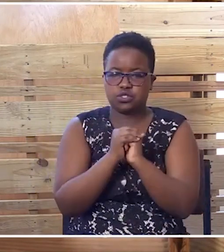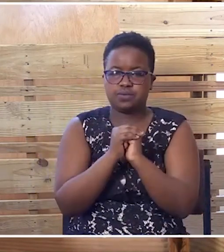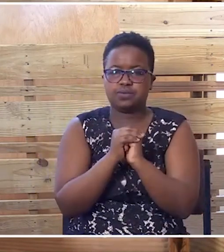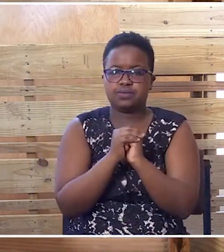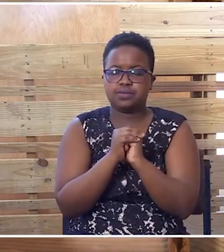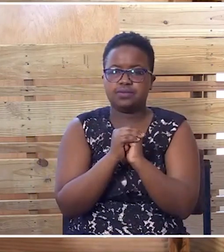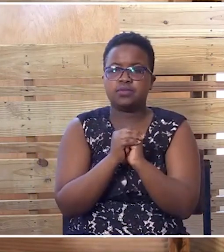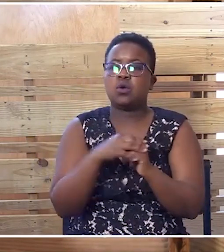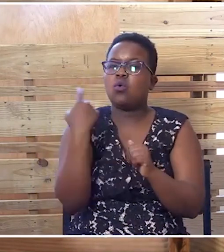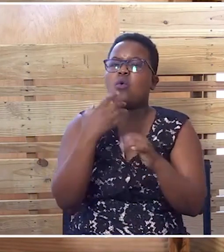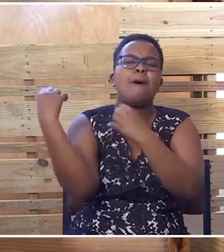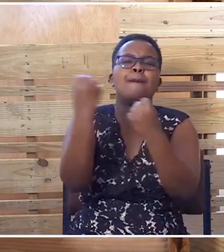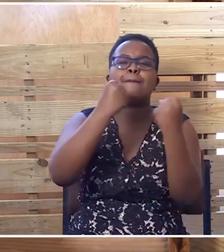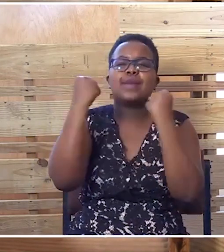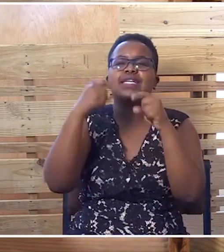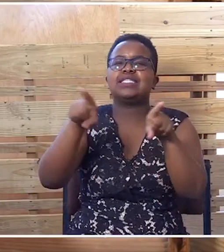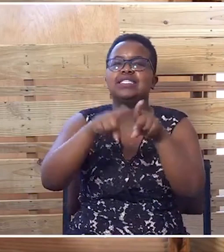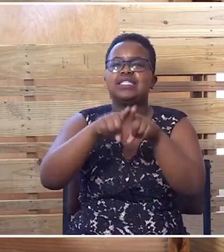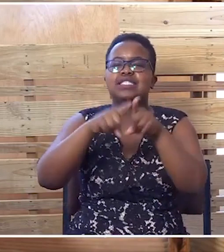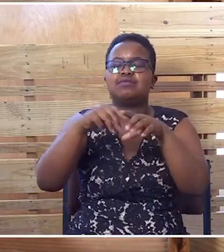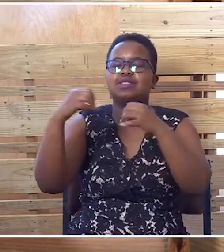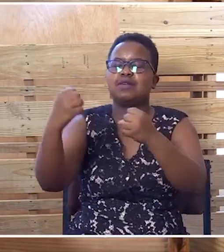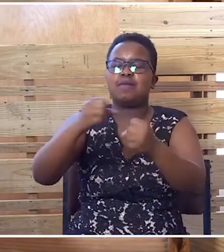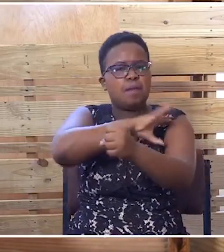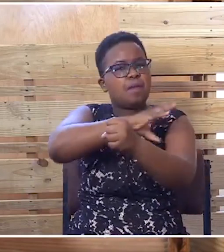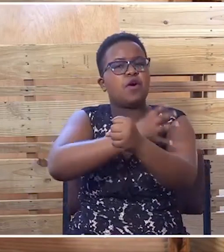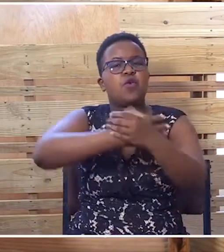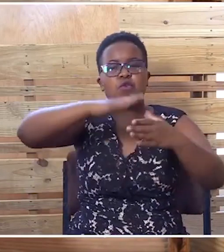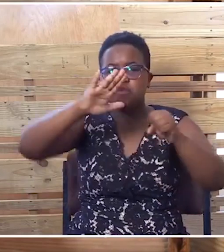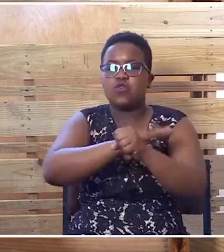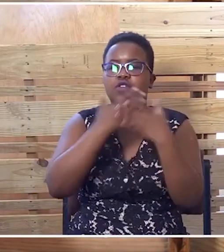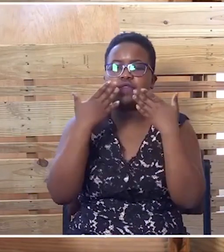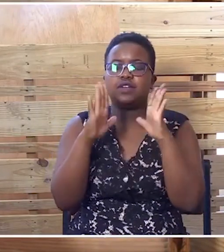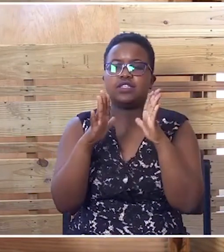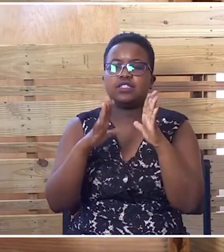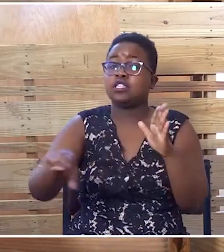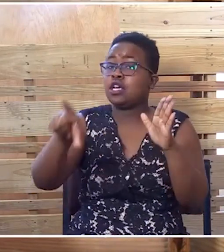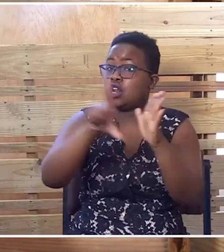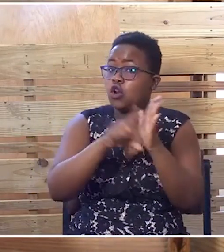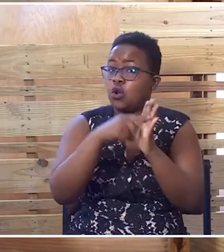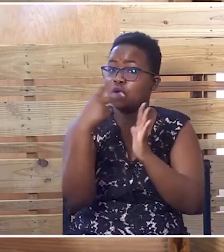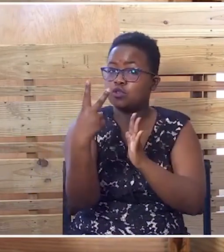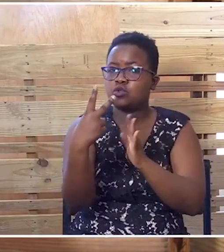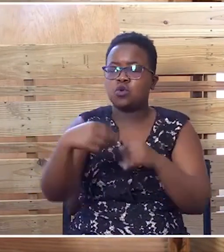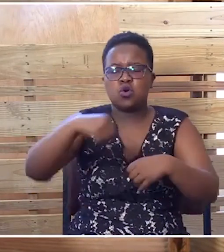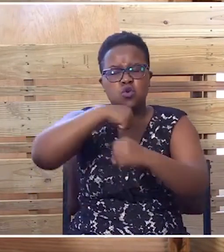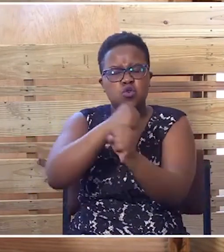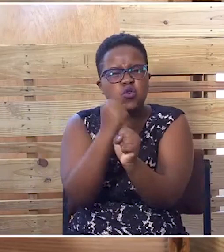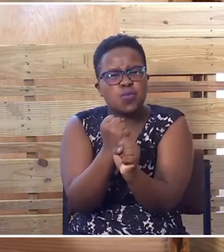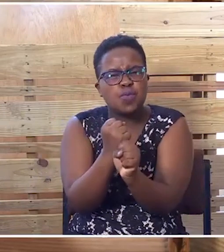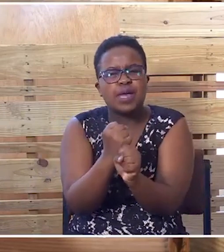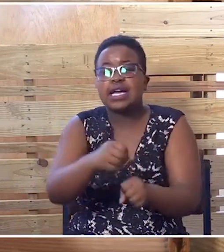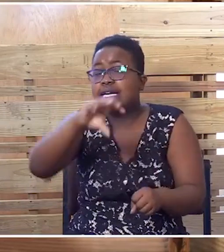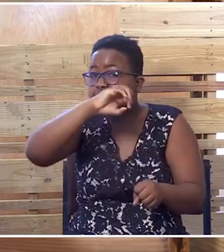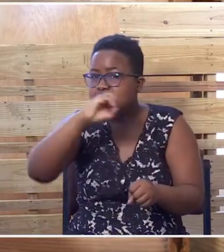one who is mighty and powerful. In Commandment 2, he tells us, "Do not make or worship an